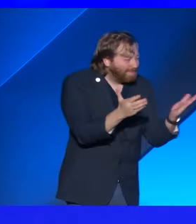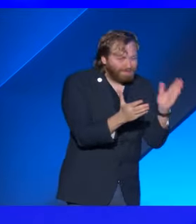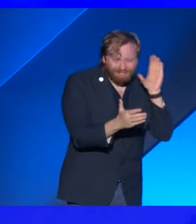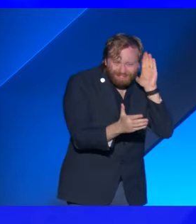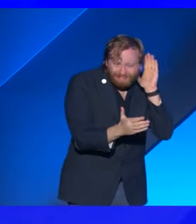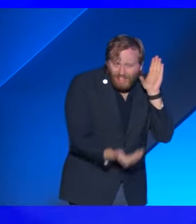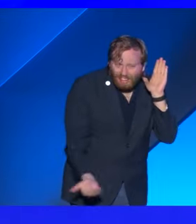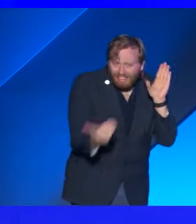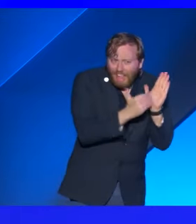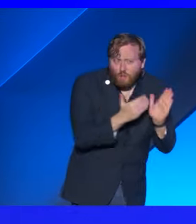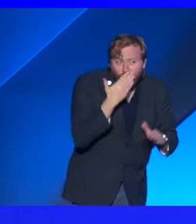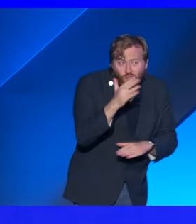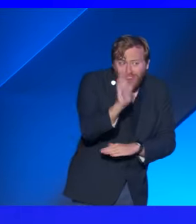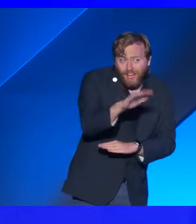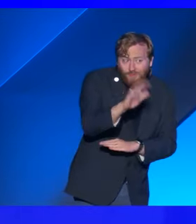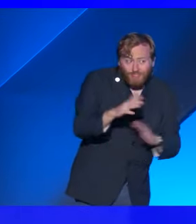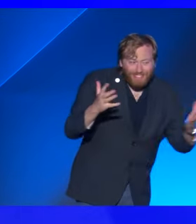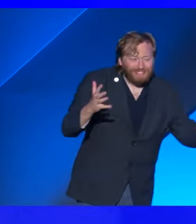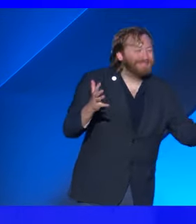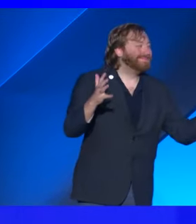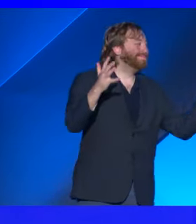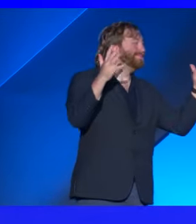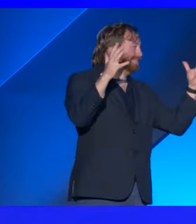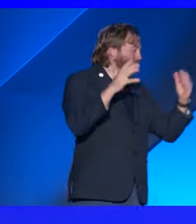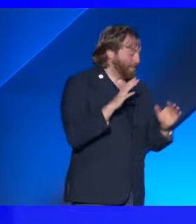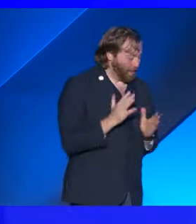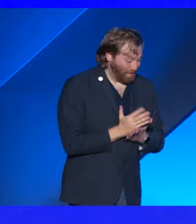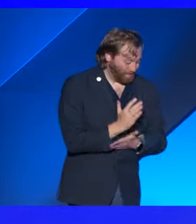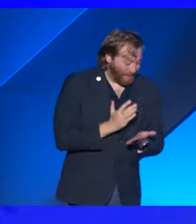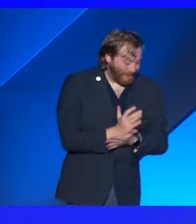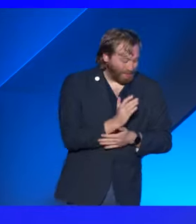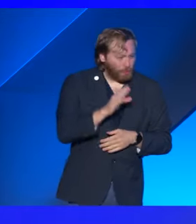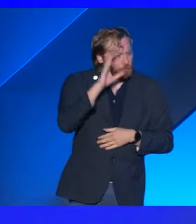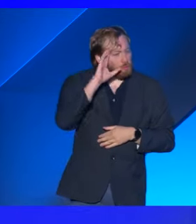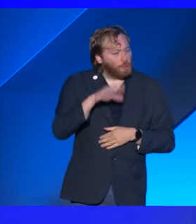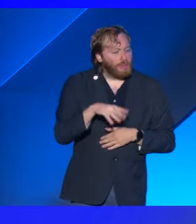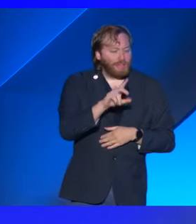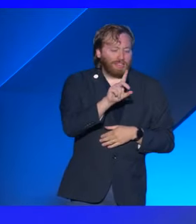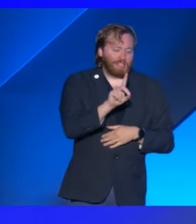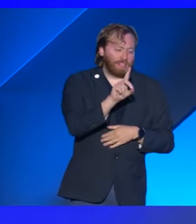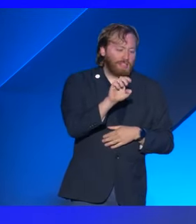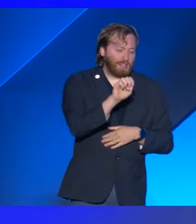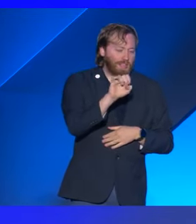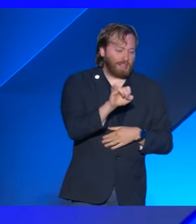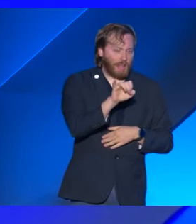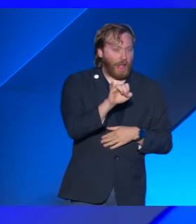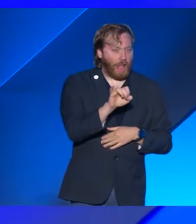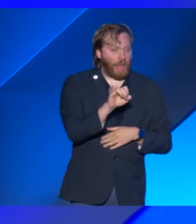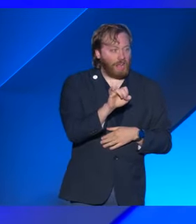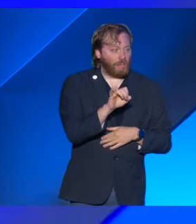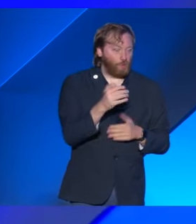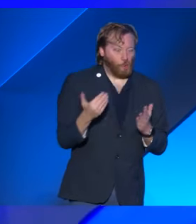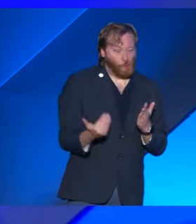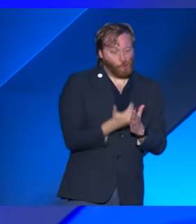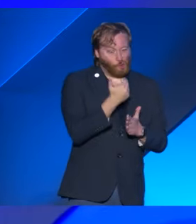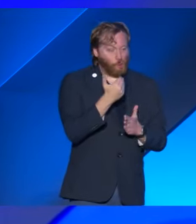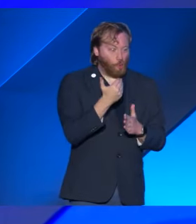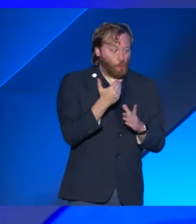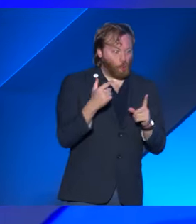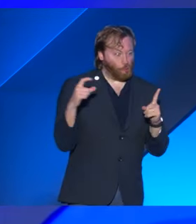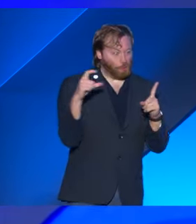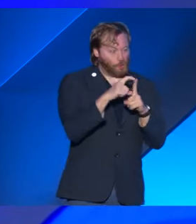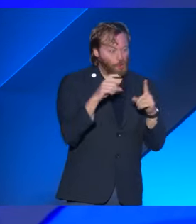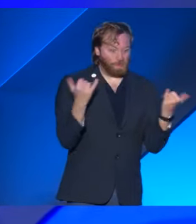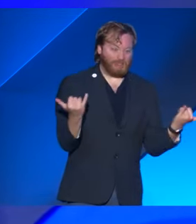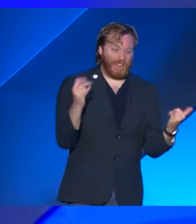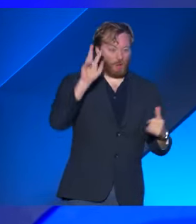afternoon. All right. You know, DEI is the latest term to become highly